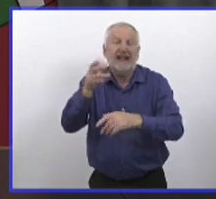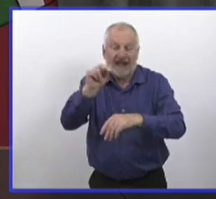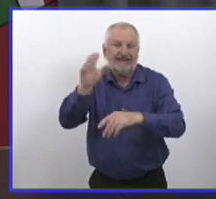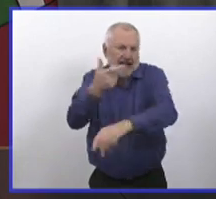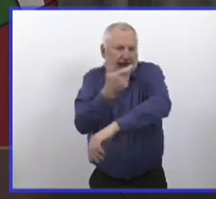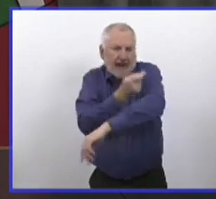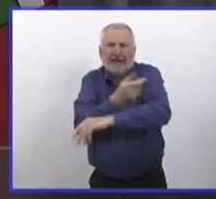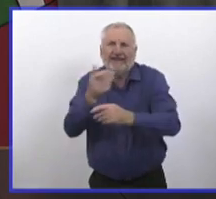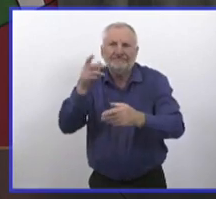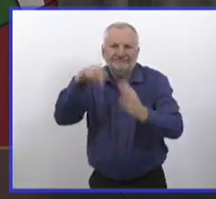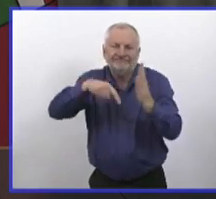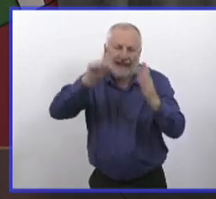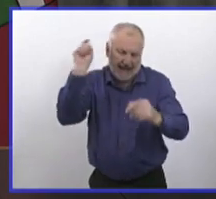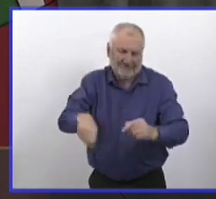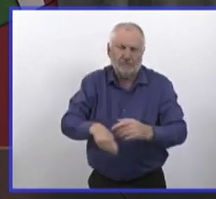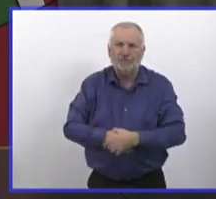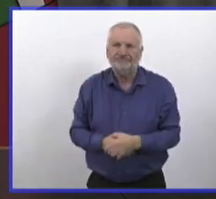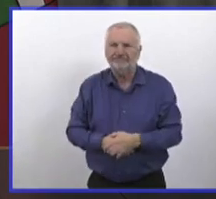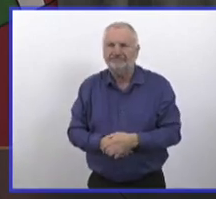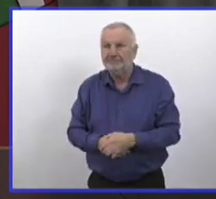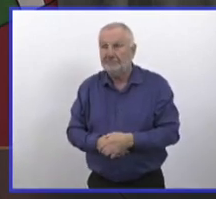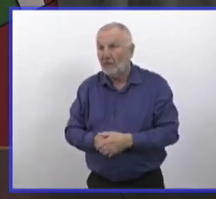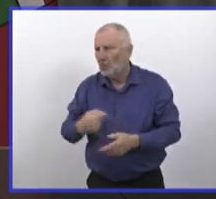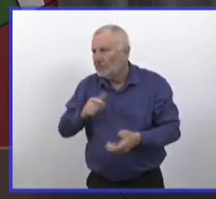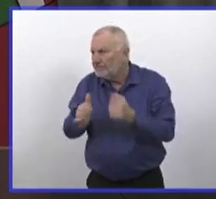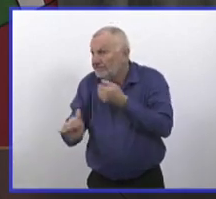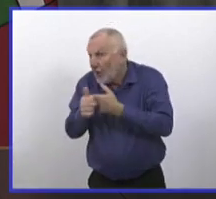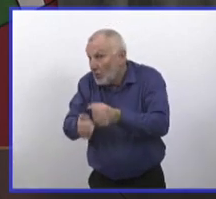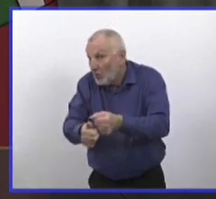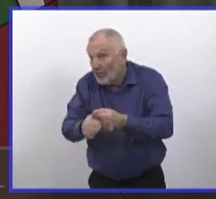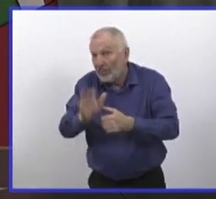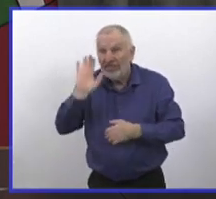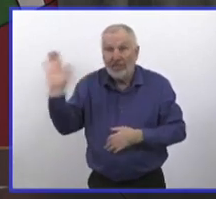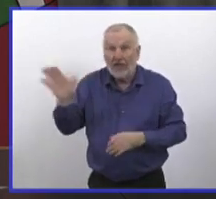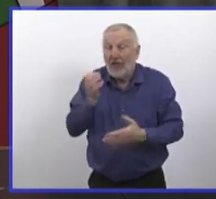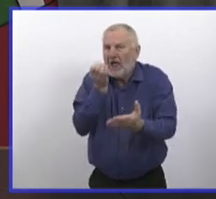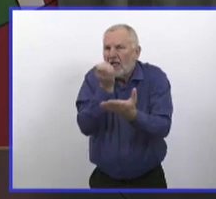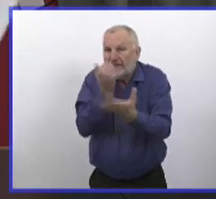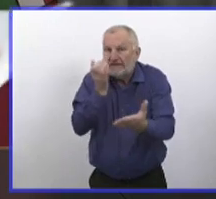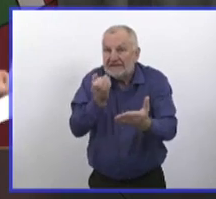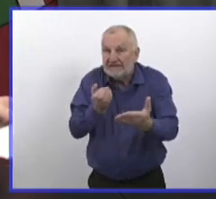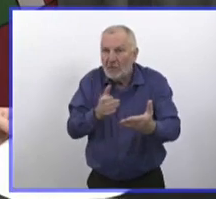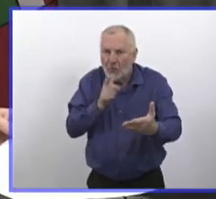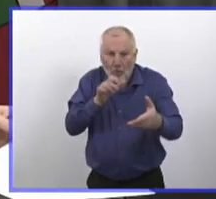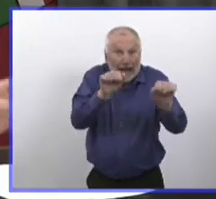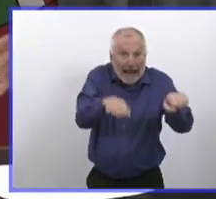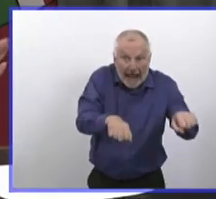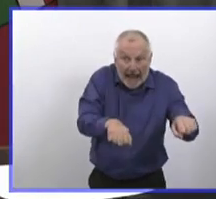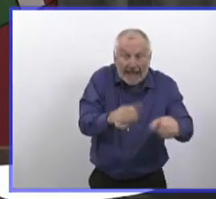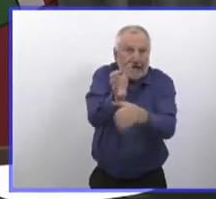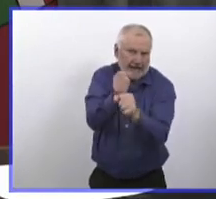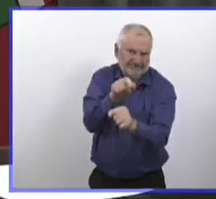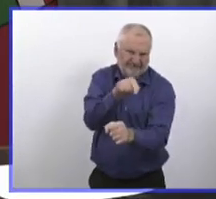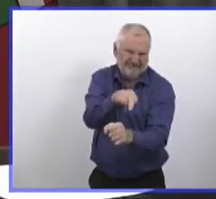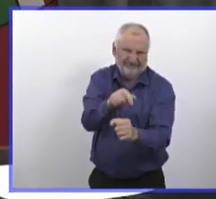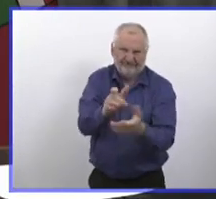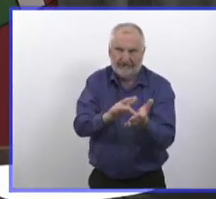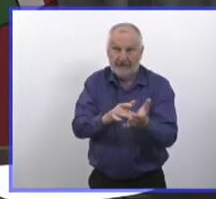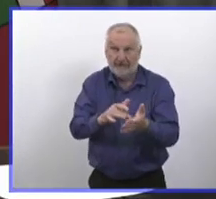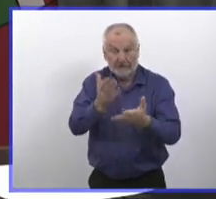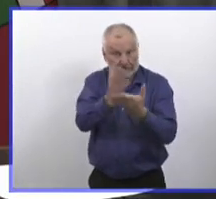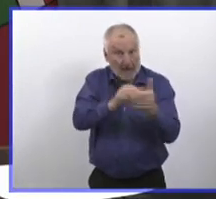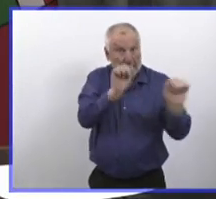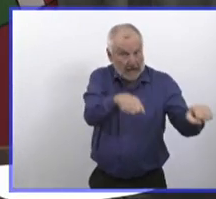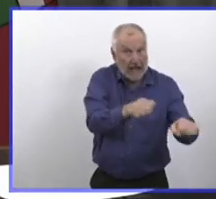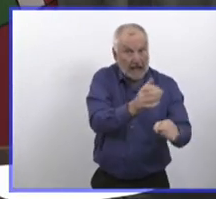epidemiology, and other evidence as well, to determine what the eligibility criteria would be for this vaccine for this